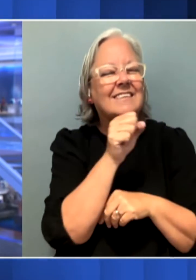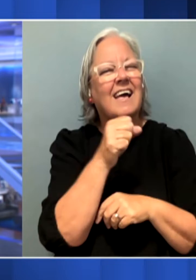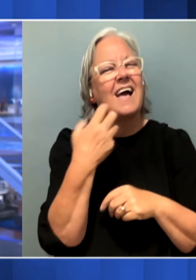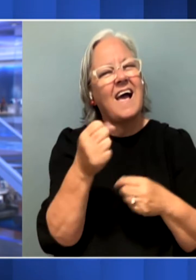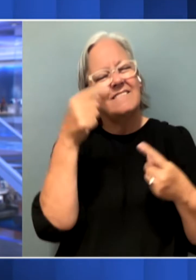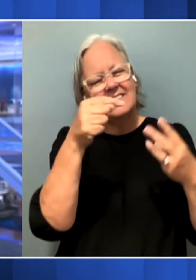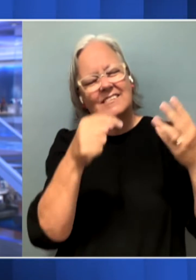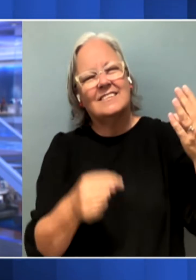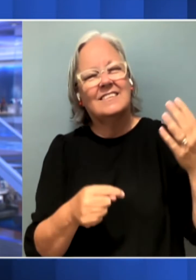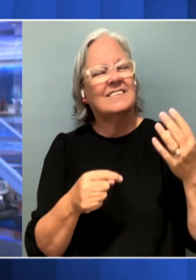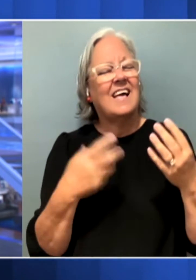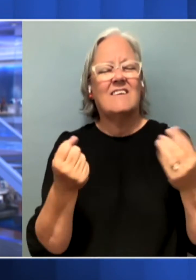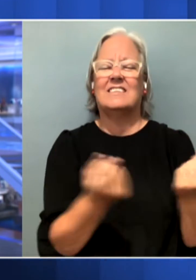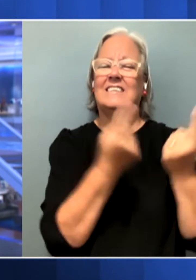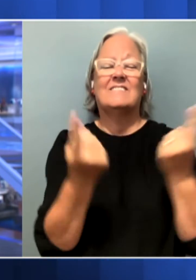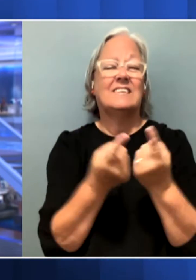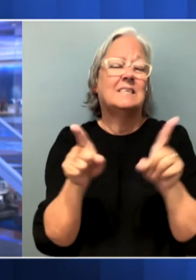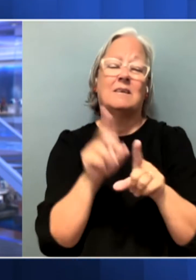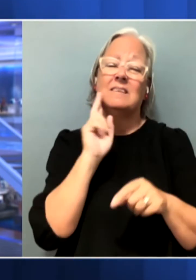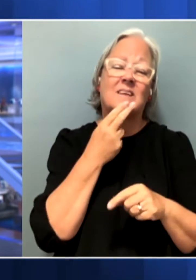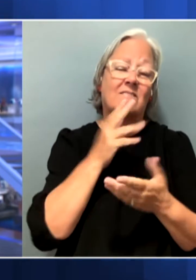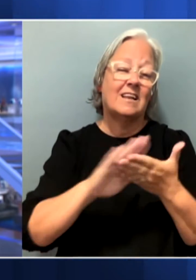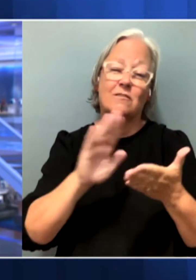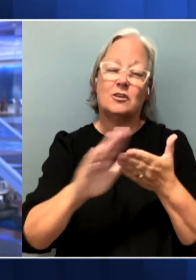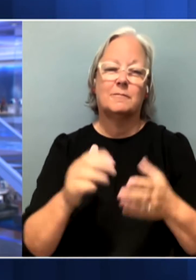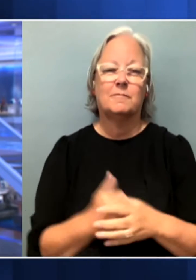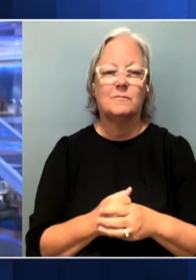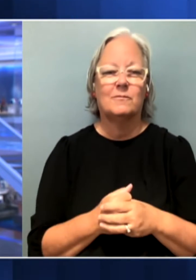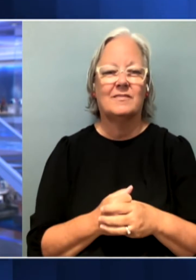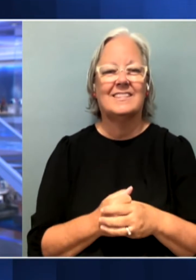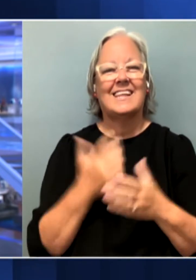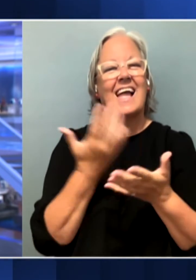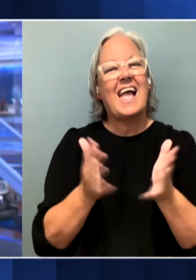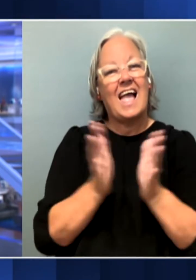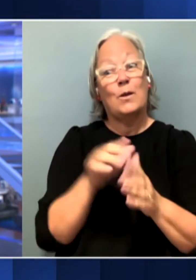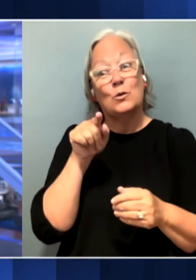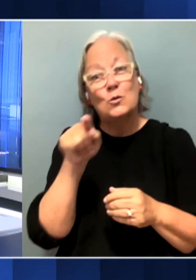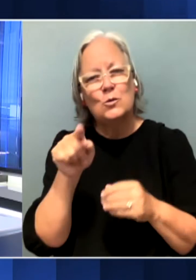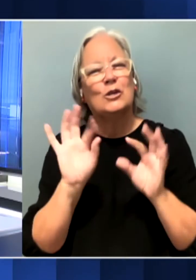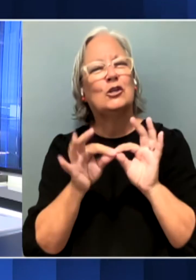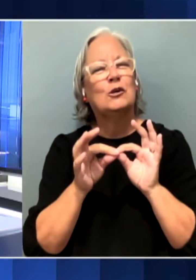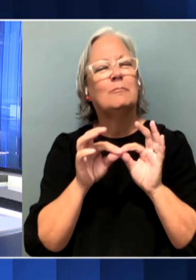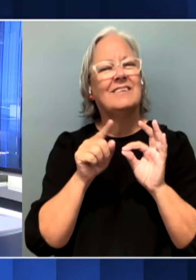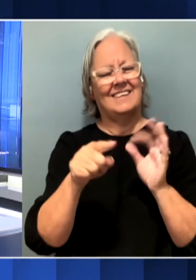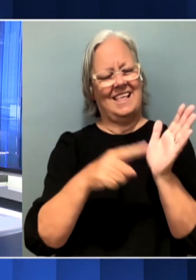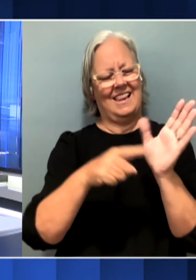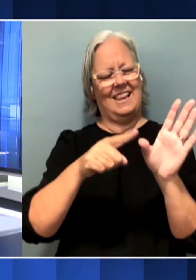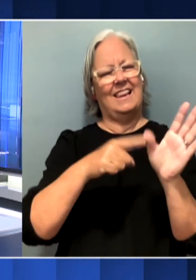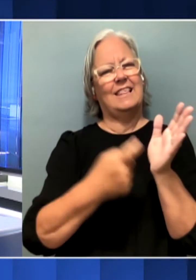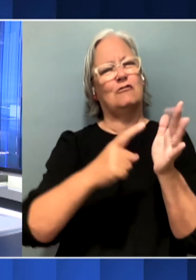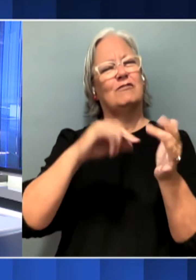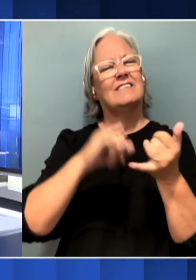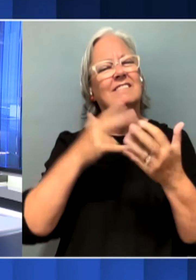goes to a concert, and it's the same for deaf and hard of hearing. And how do you go about interpreting lyrics? And is it different